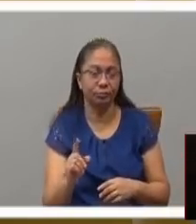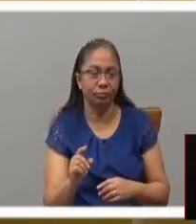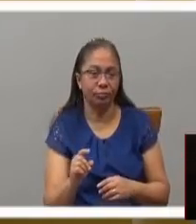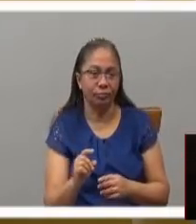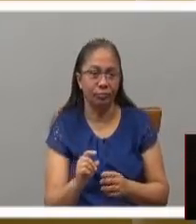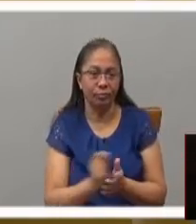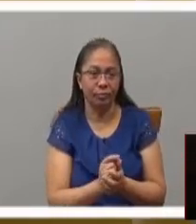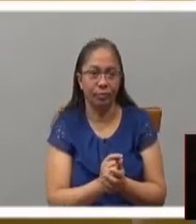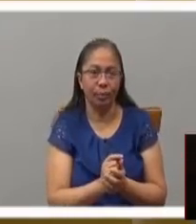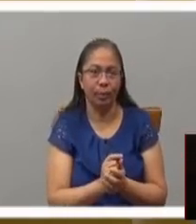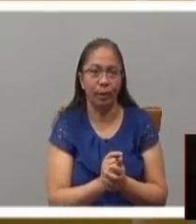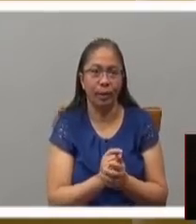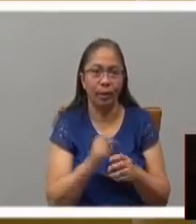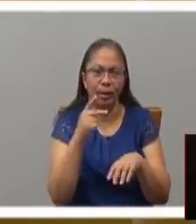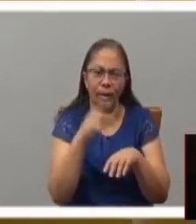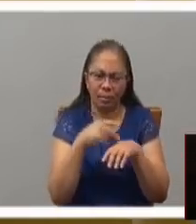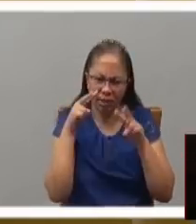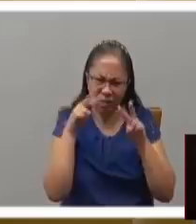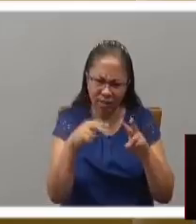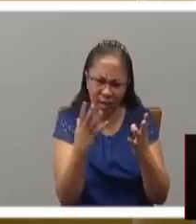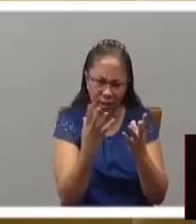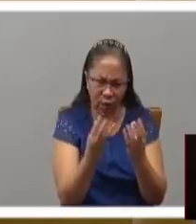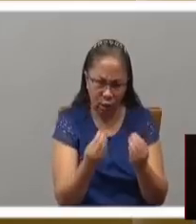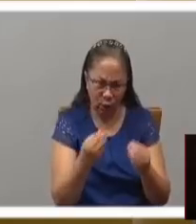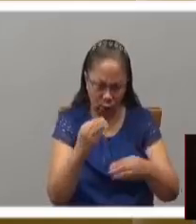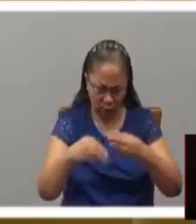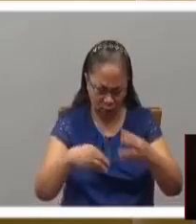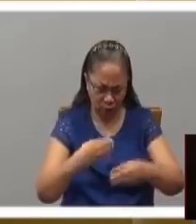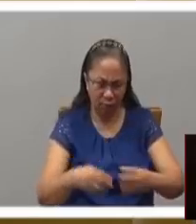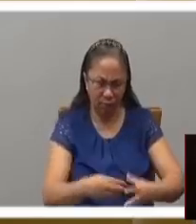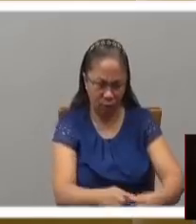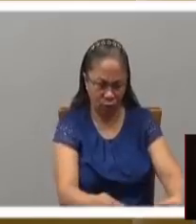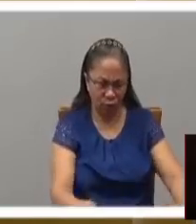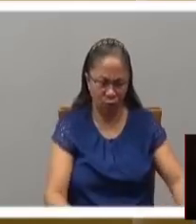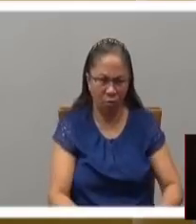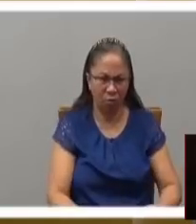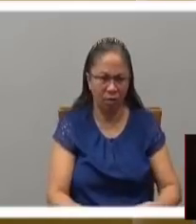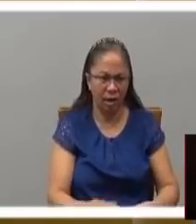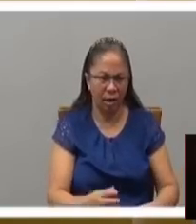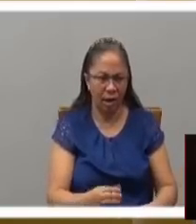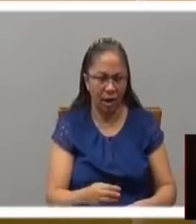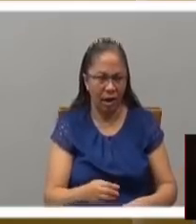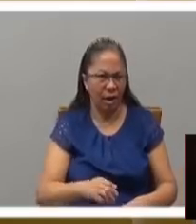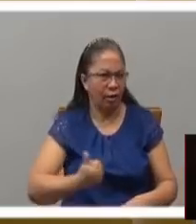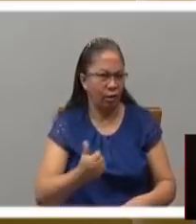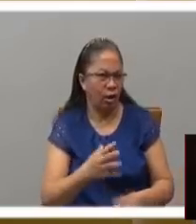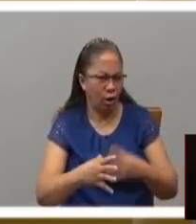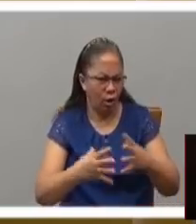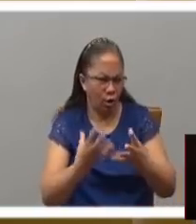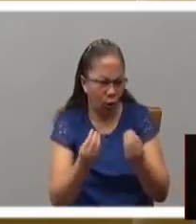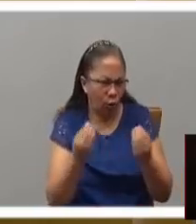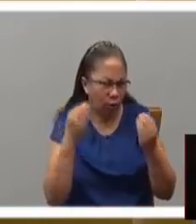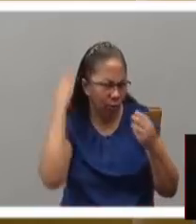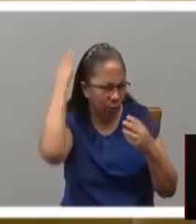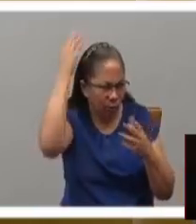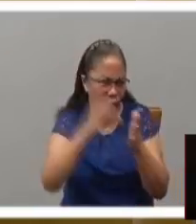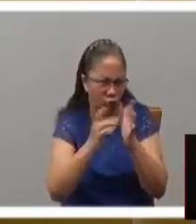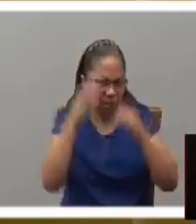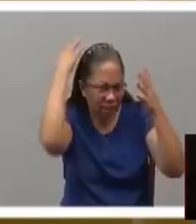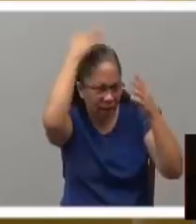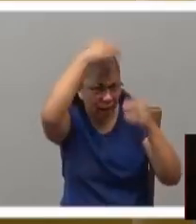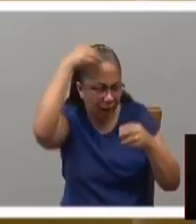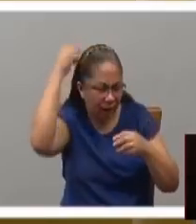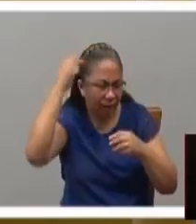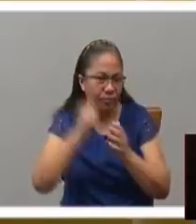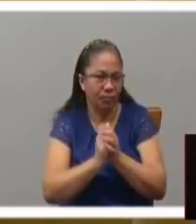the tomb, saw the linen cloths on the ground and also the cloth that had been over his head.